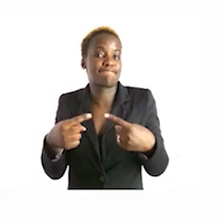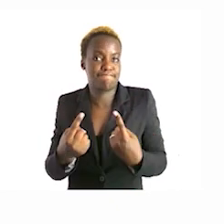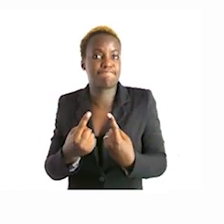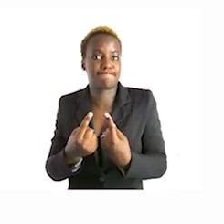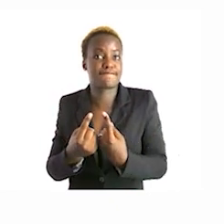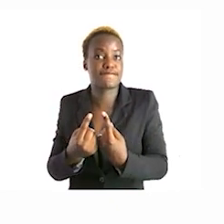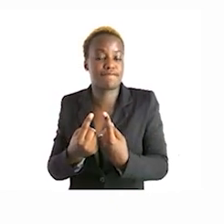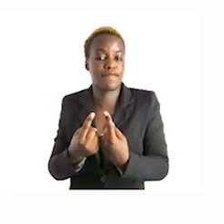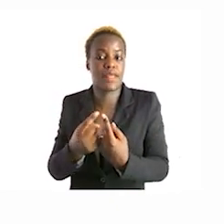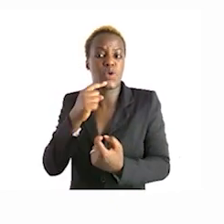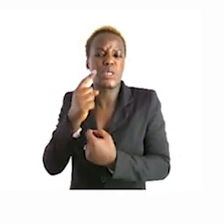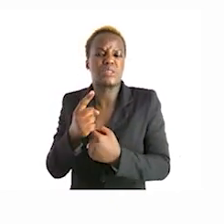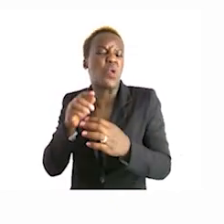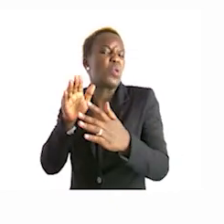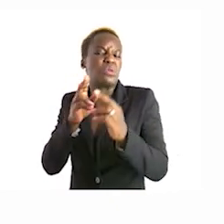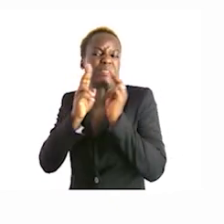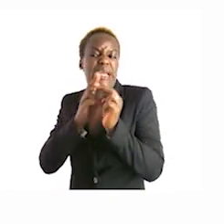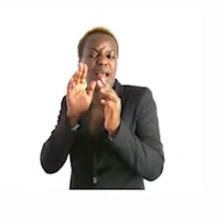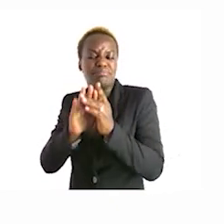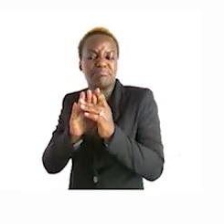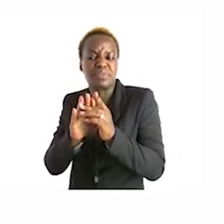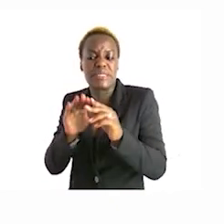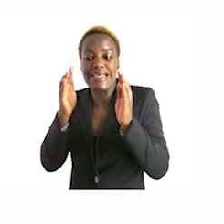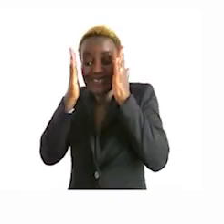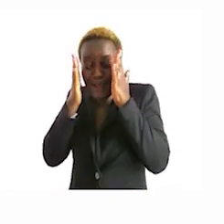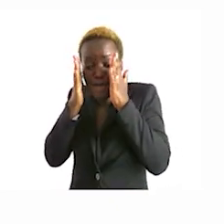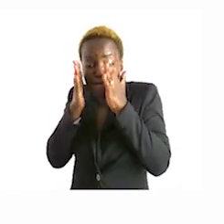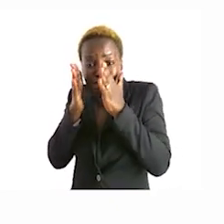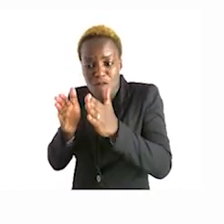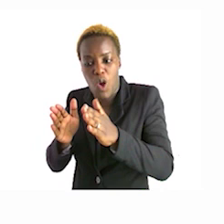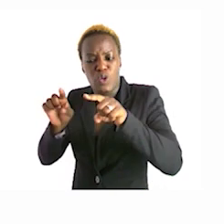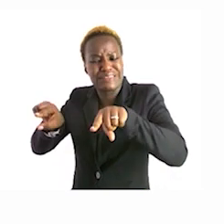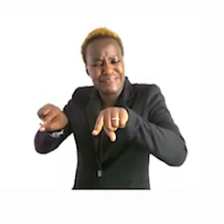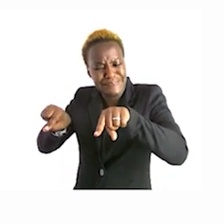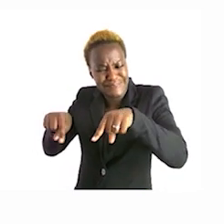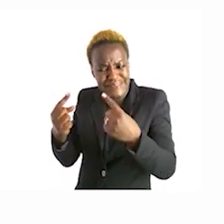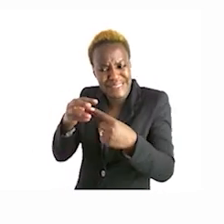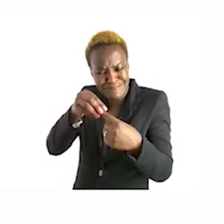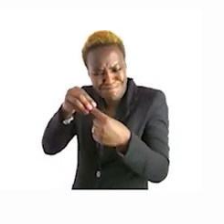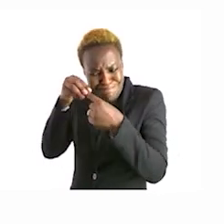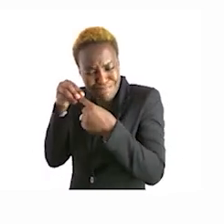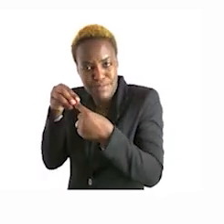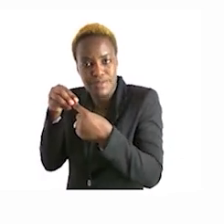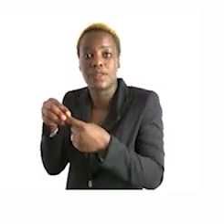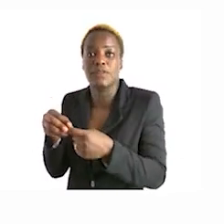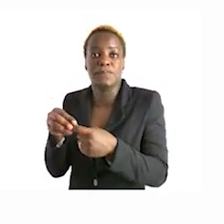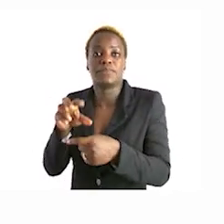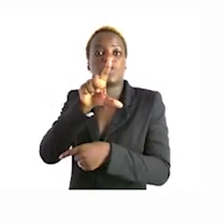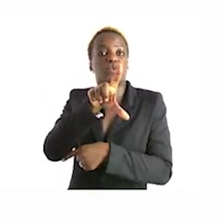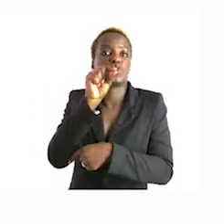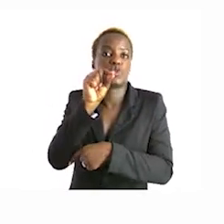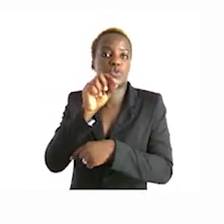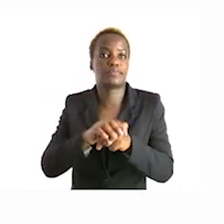the when we are referring to a more specific thing. For example, let's quickly read